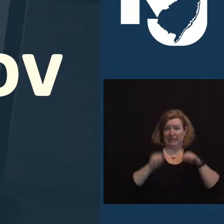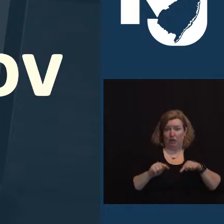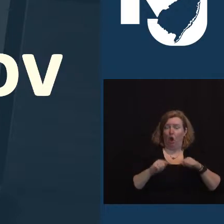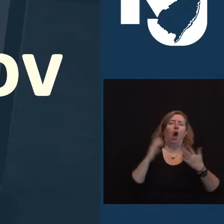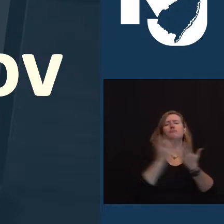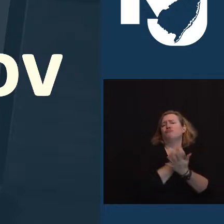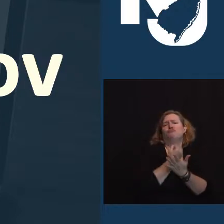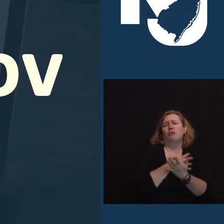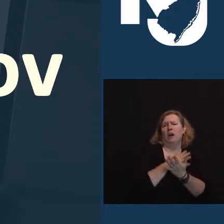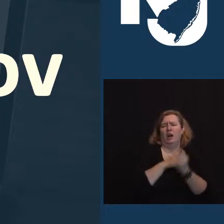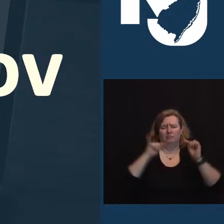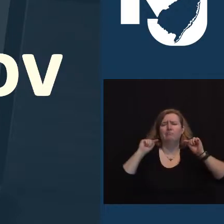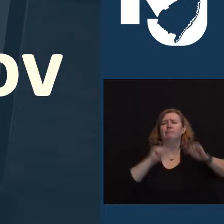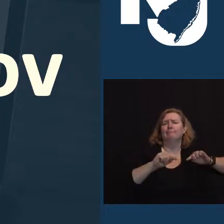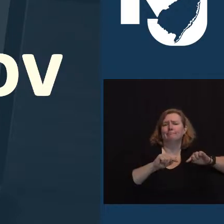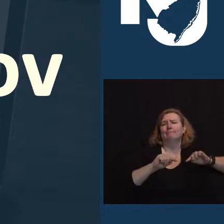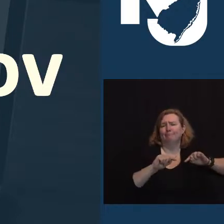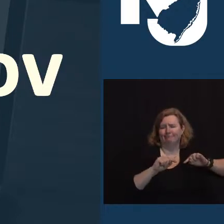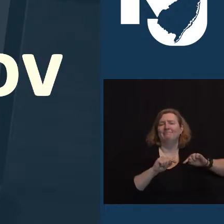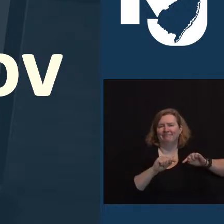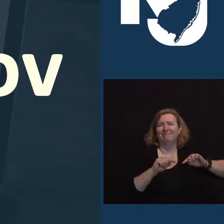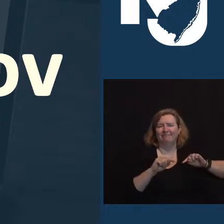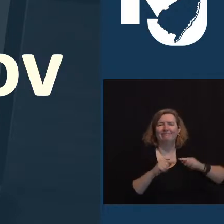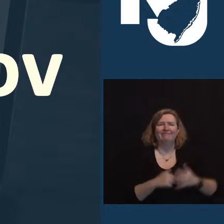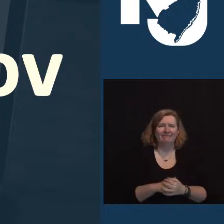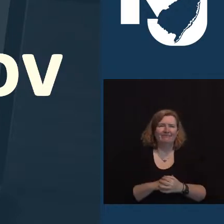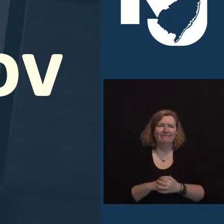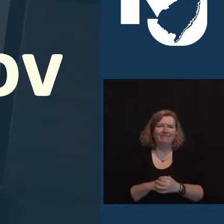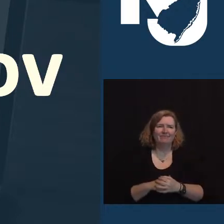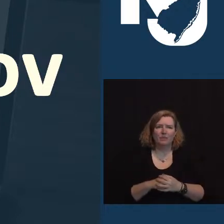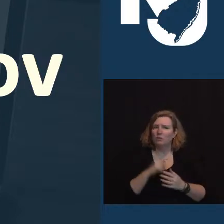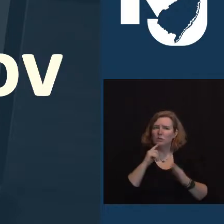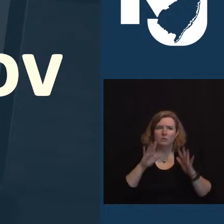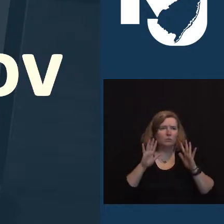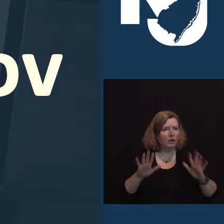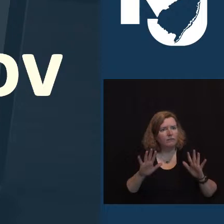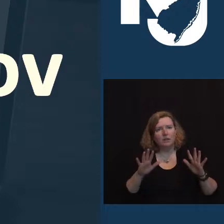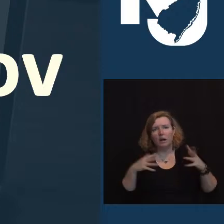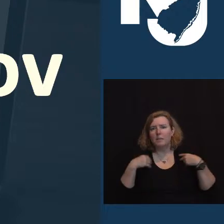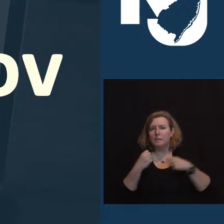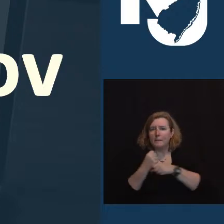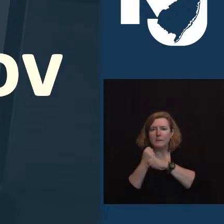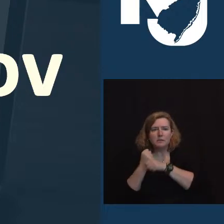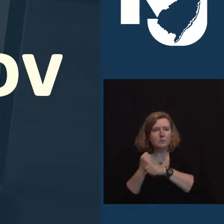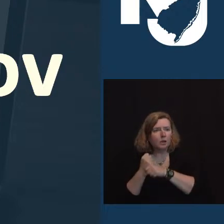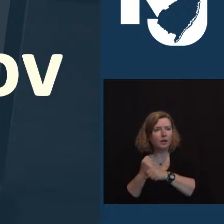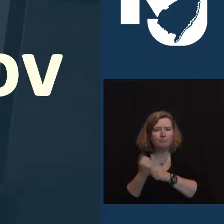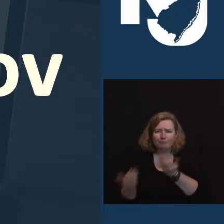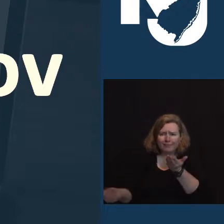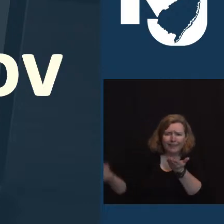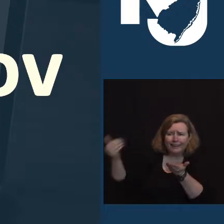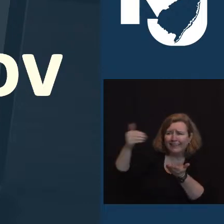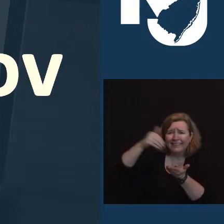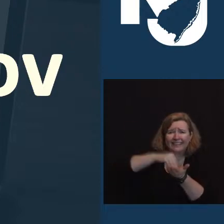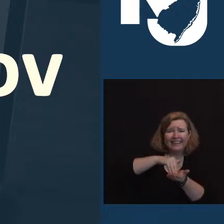really special to get baseball back in Trenton and get AAA baseball back in New